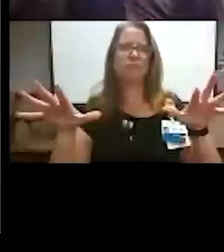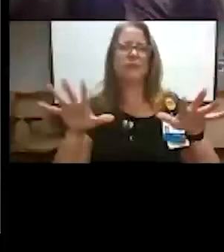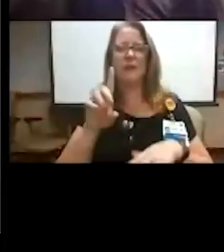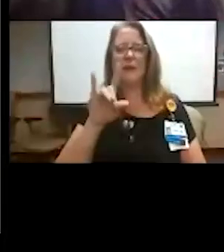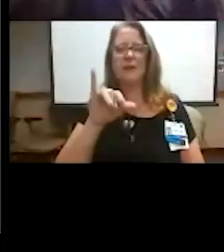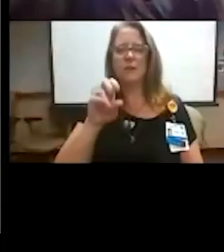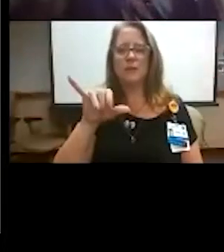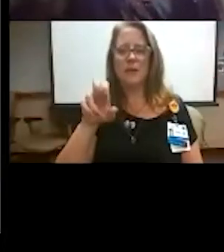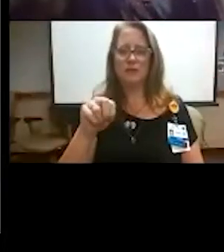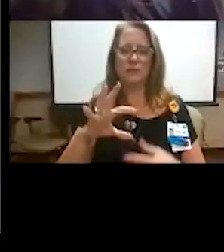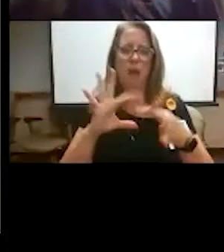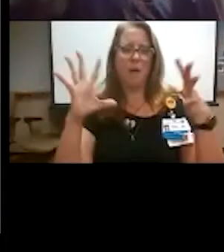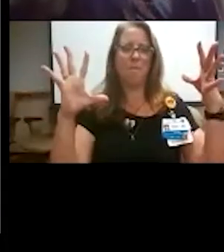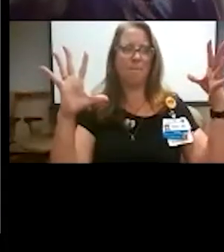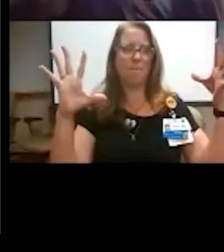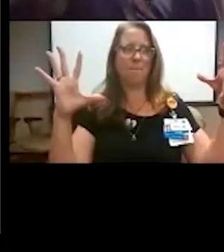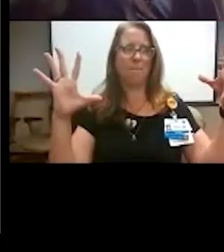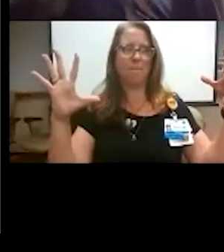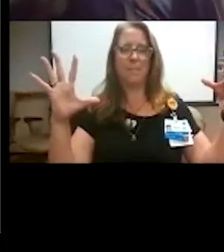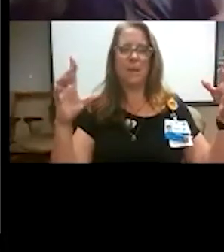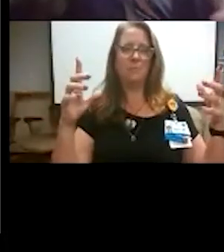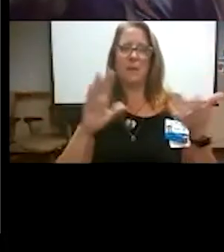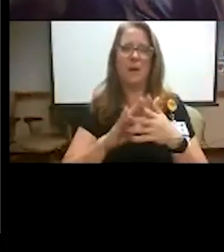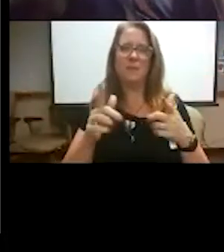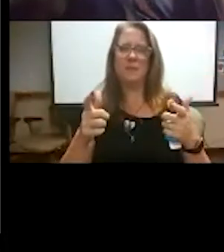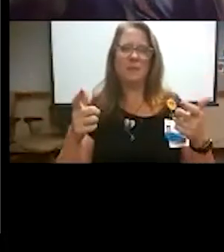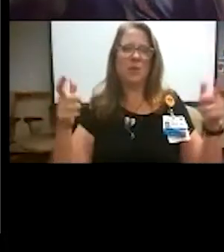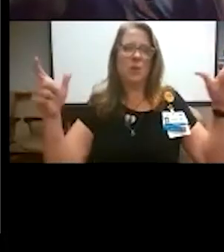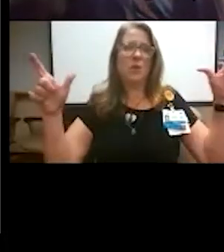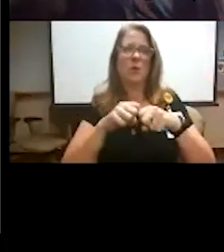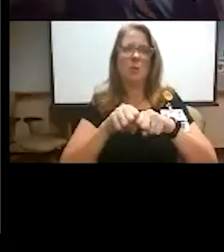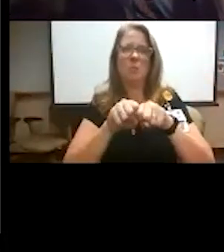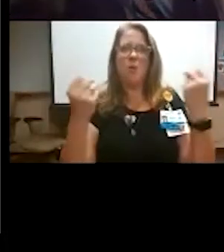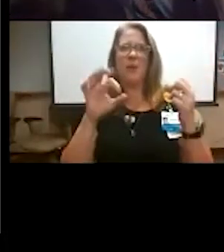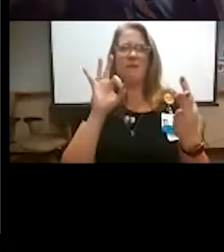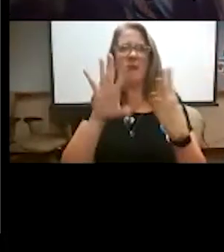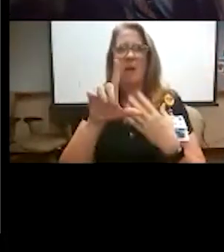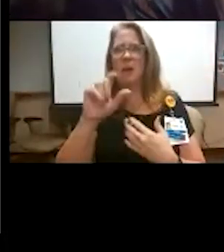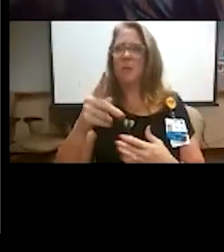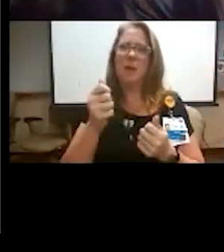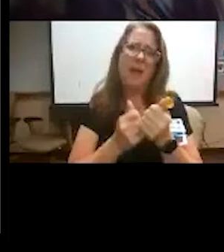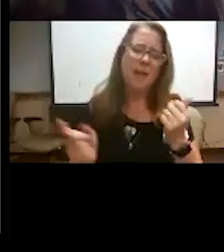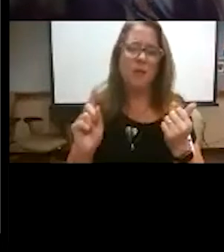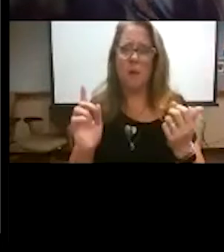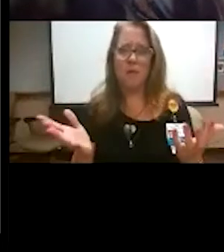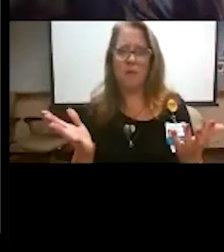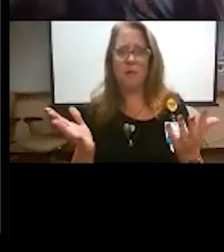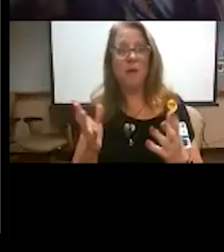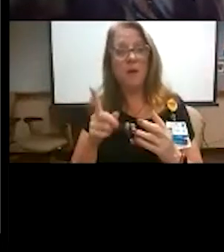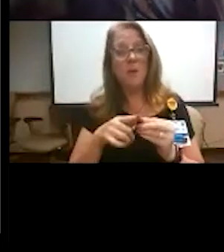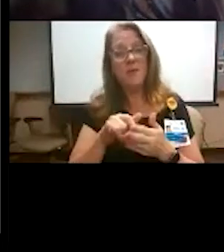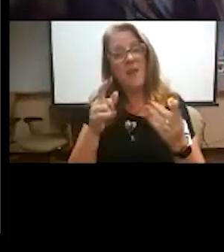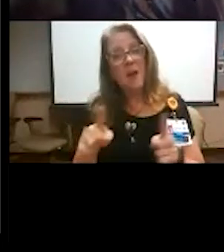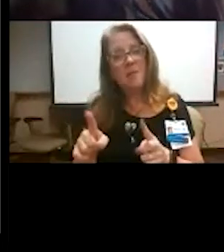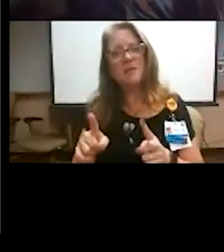this massively dissociated being with broken feedback loops everywhere. When this occurs, we're